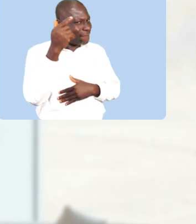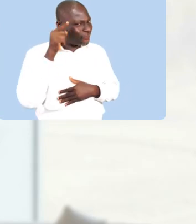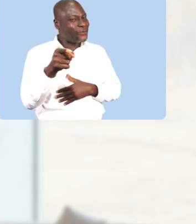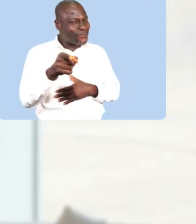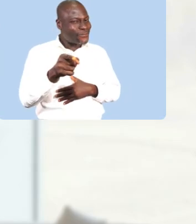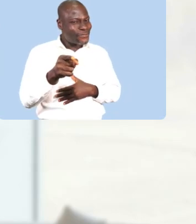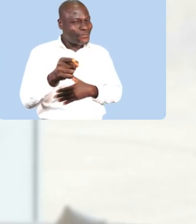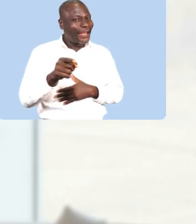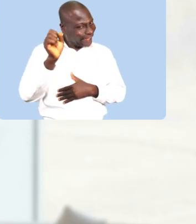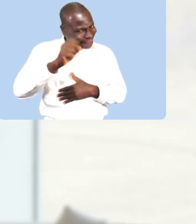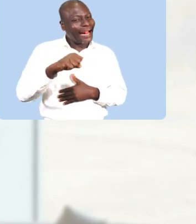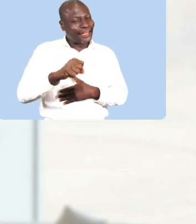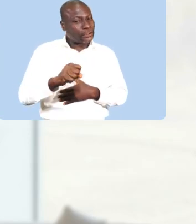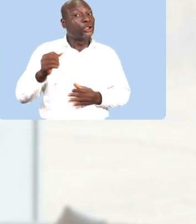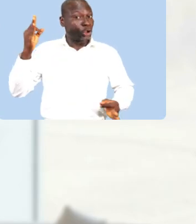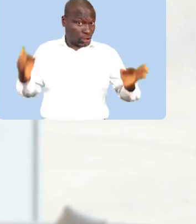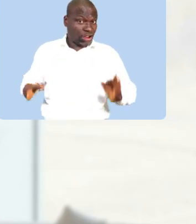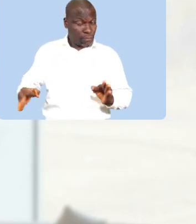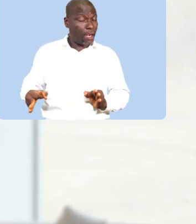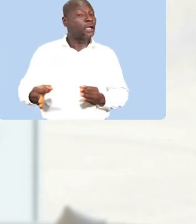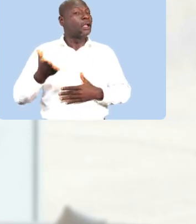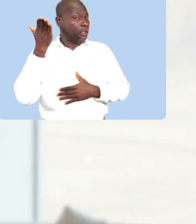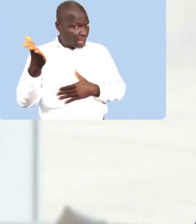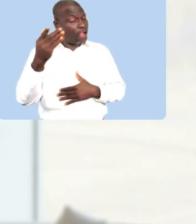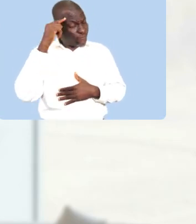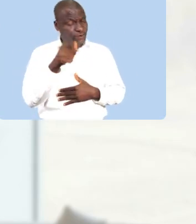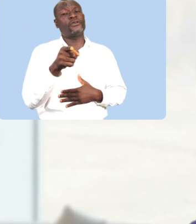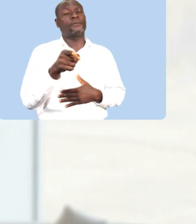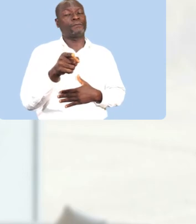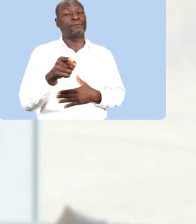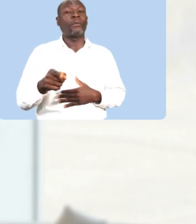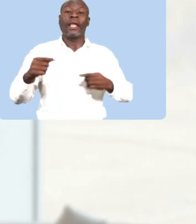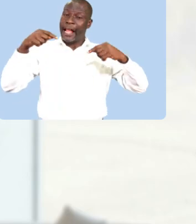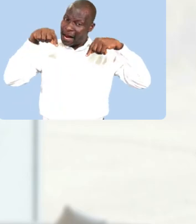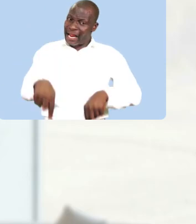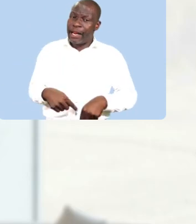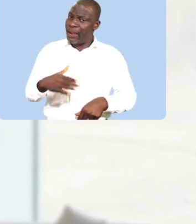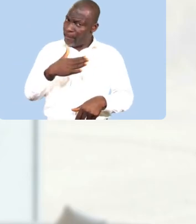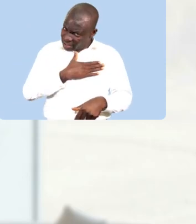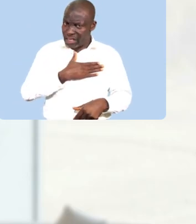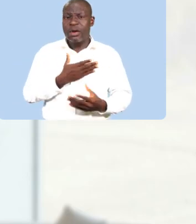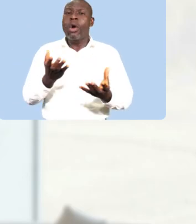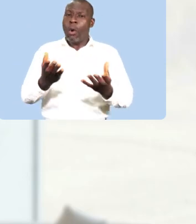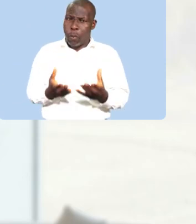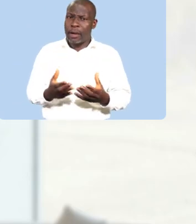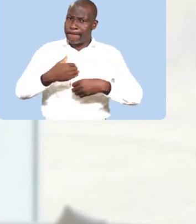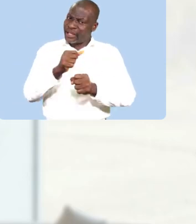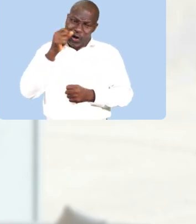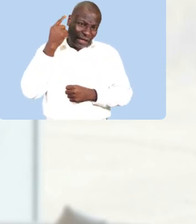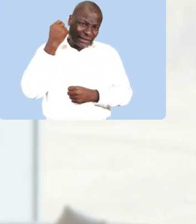adwe kire mo se atemu obi ani ho odofo a wutia me enne ma mentwe adwe nyina so se atemu obi wo ho